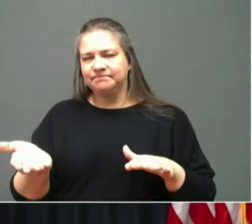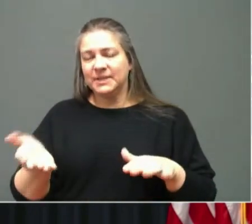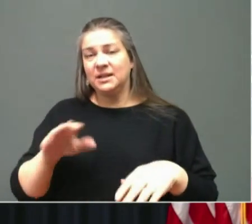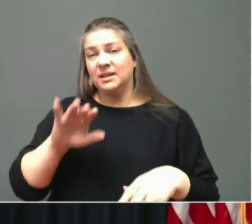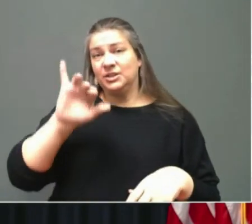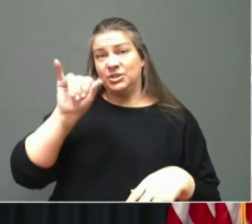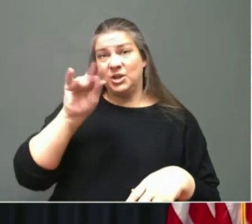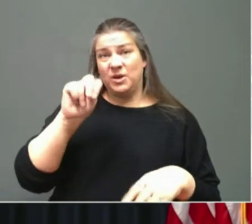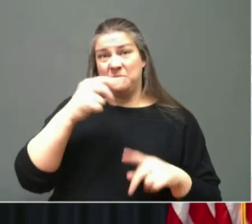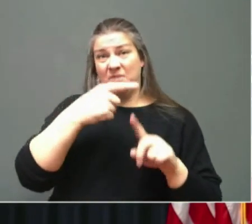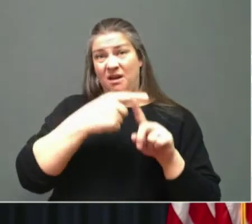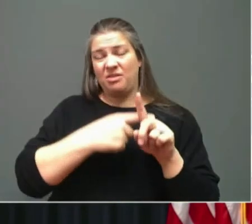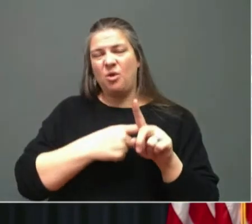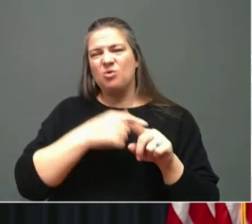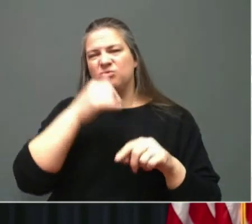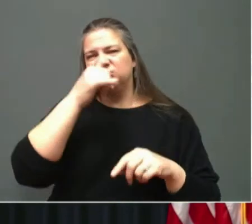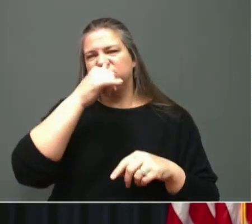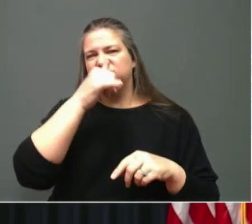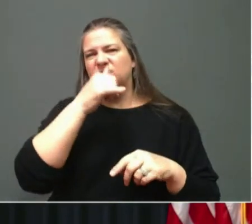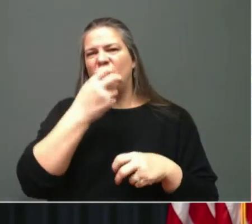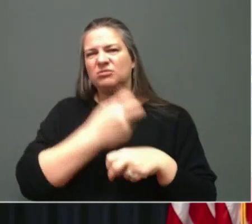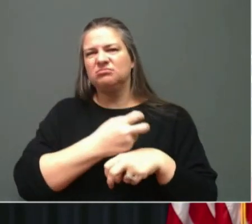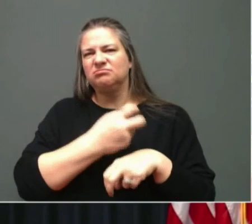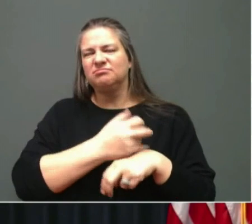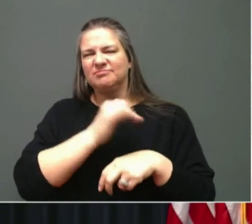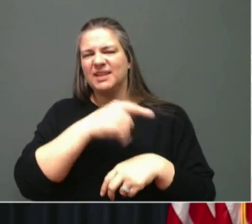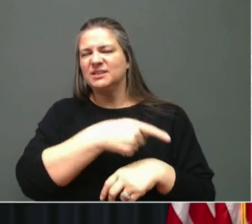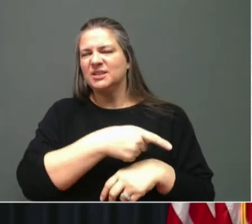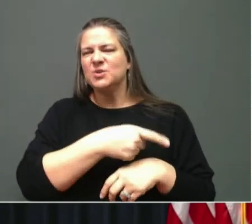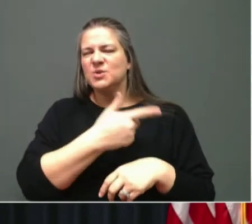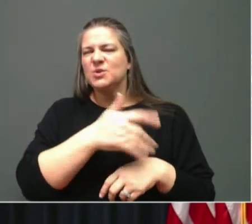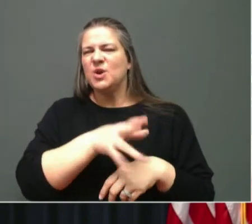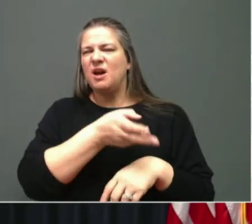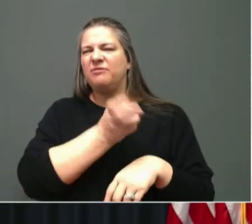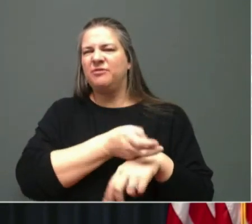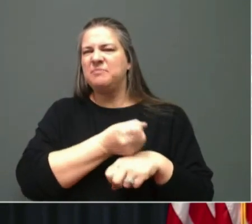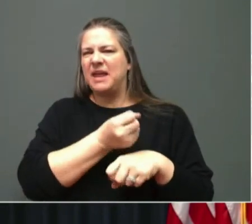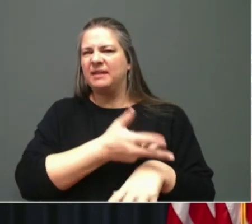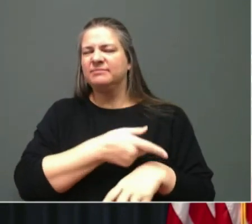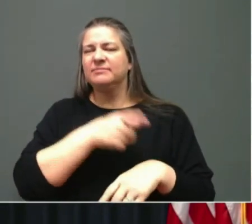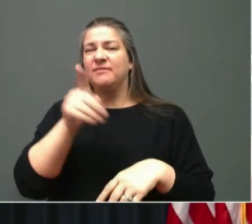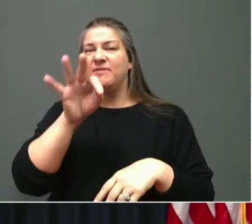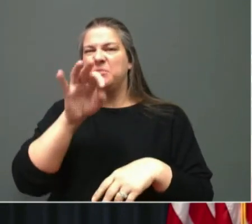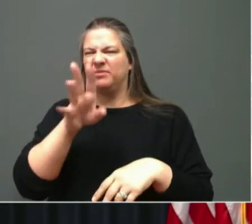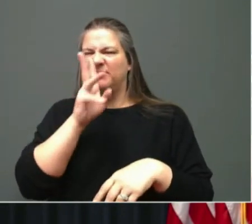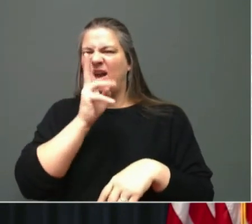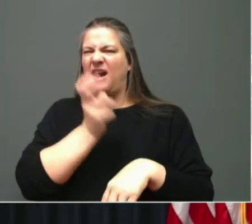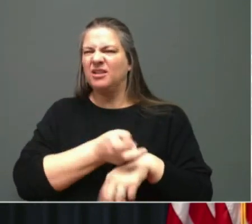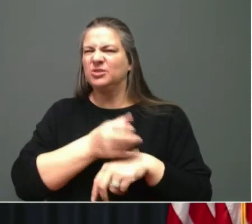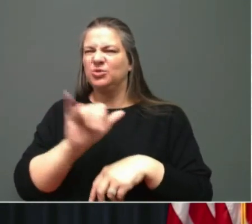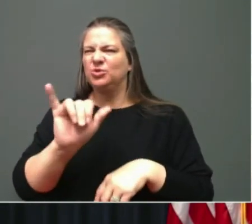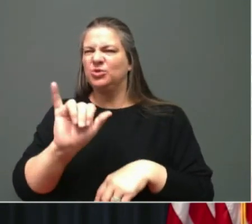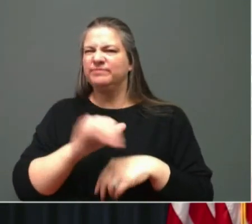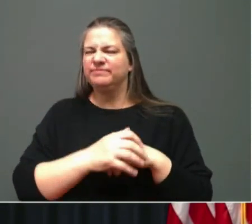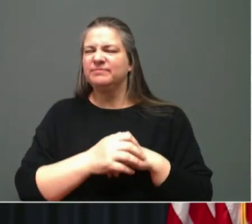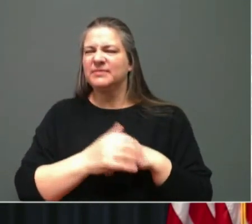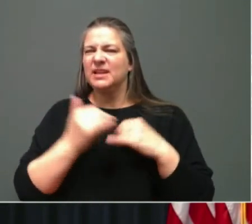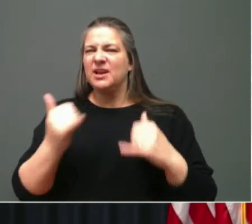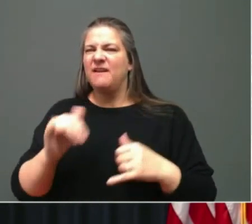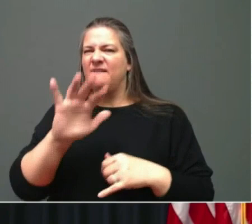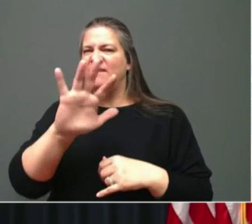rough. It was our worst month. And February is going to be tough too. Today we're announcing